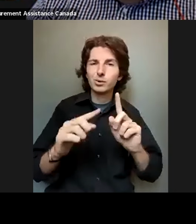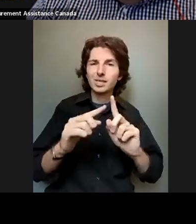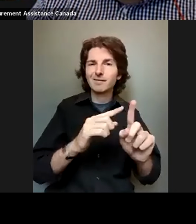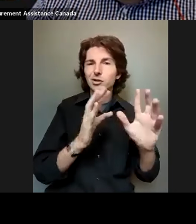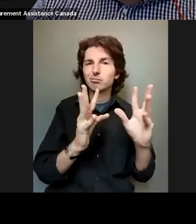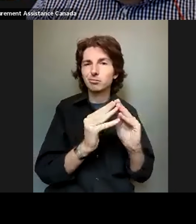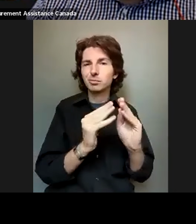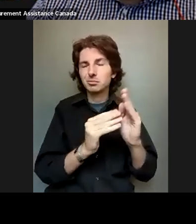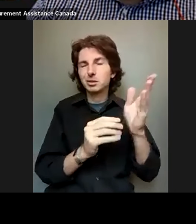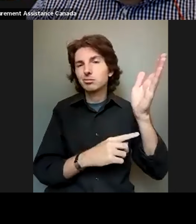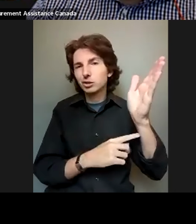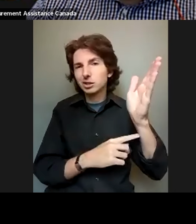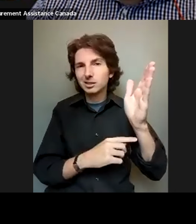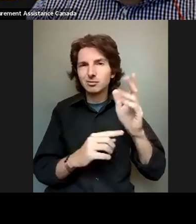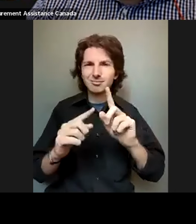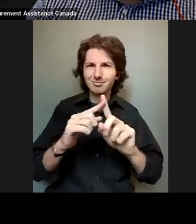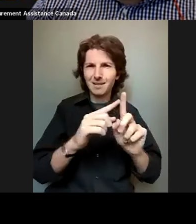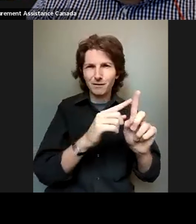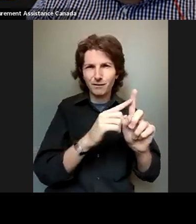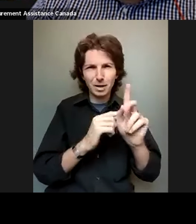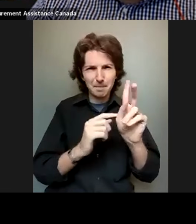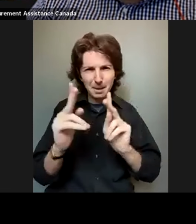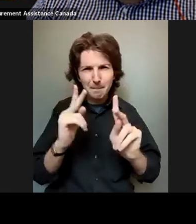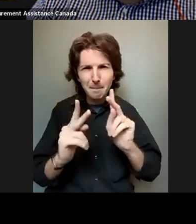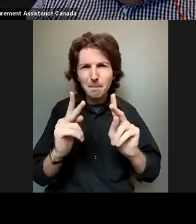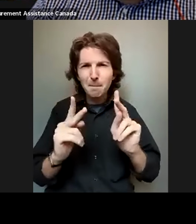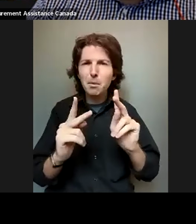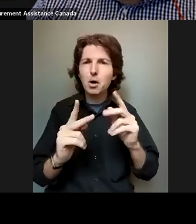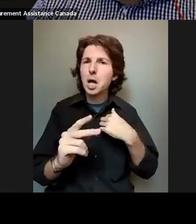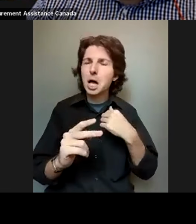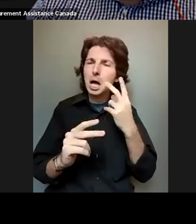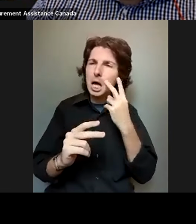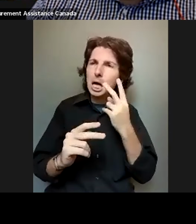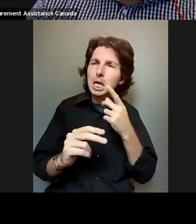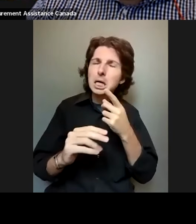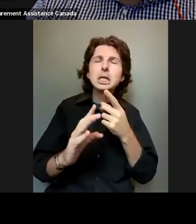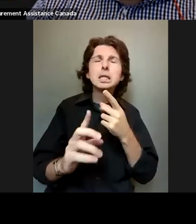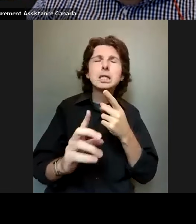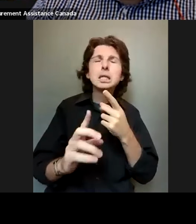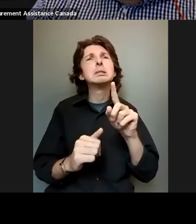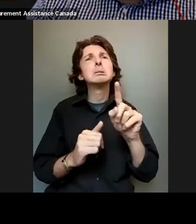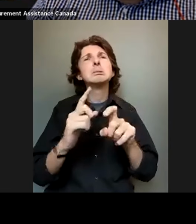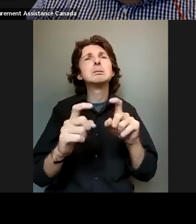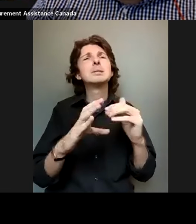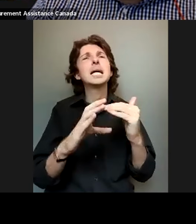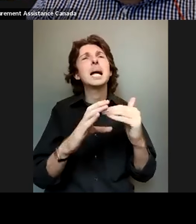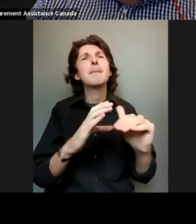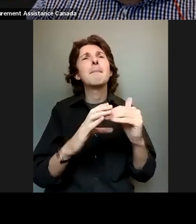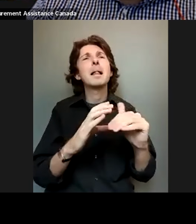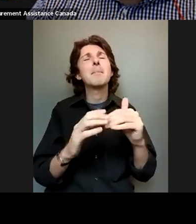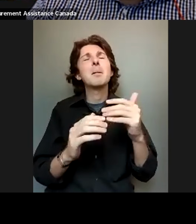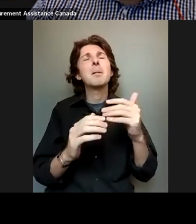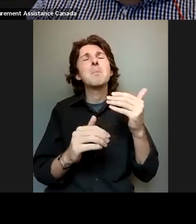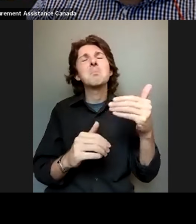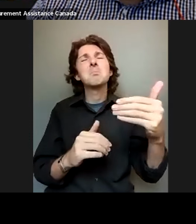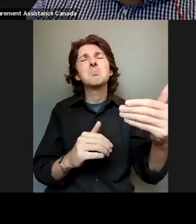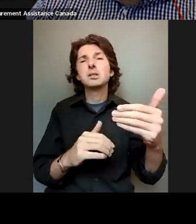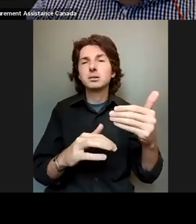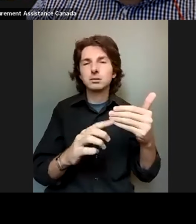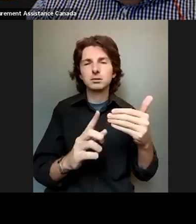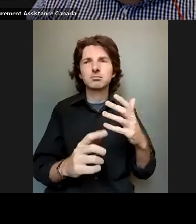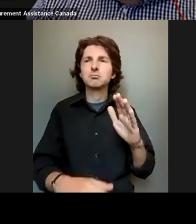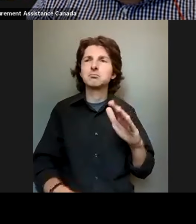presenters. And I asked a few questions via email that what